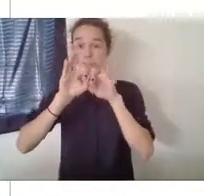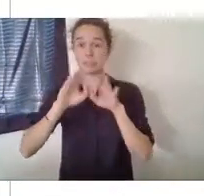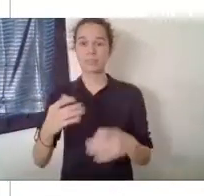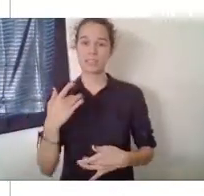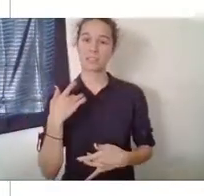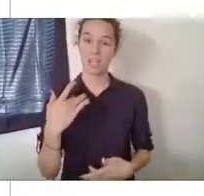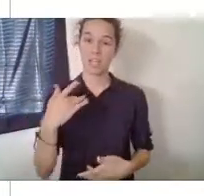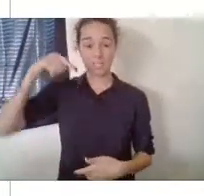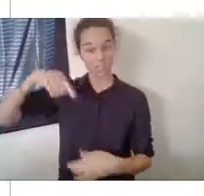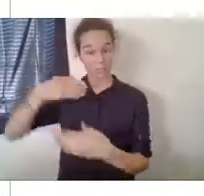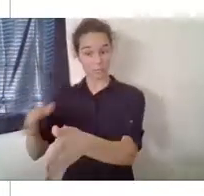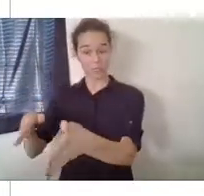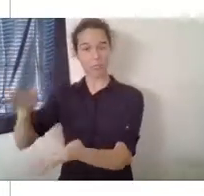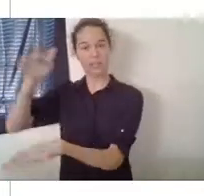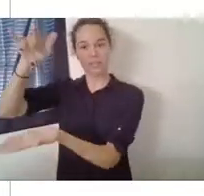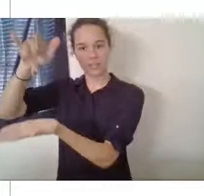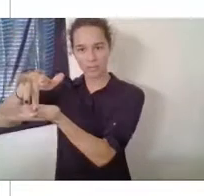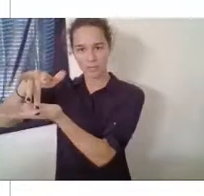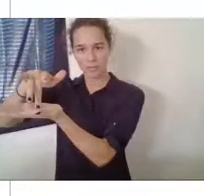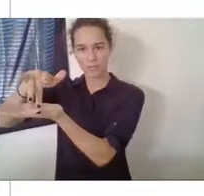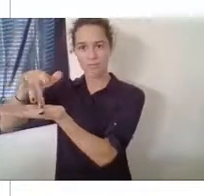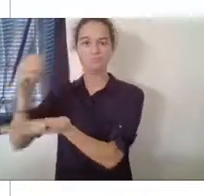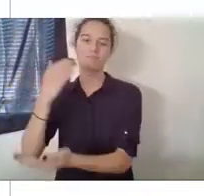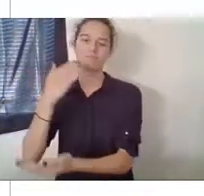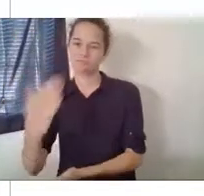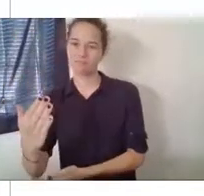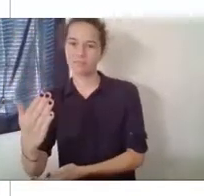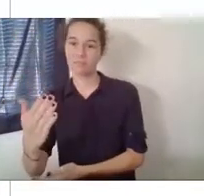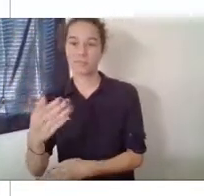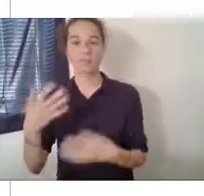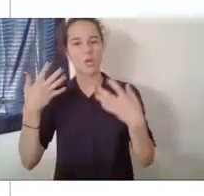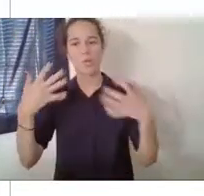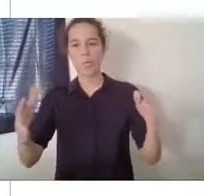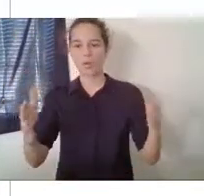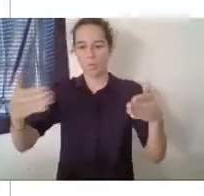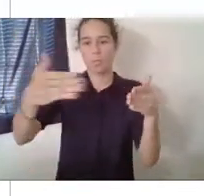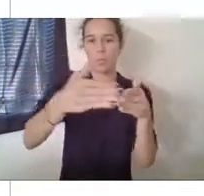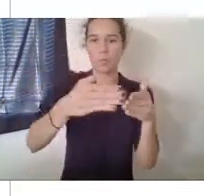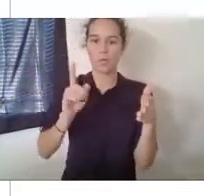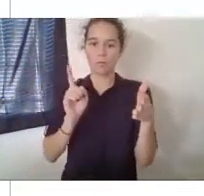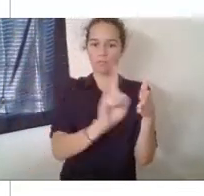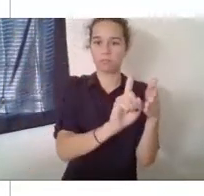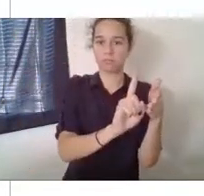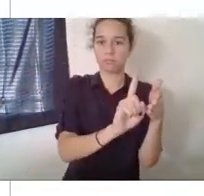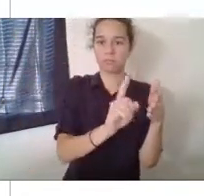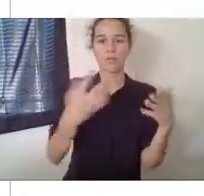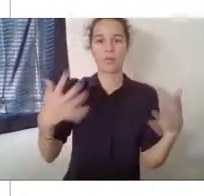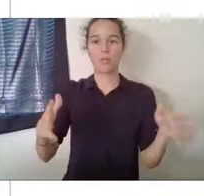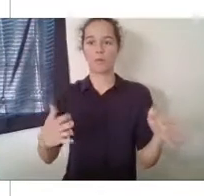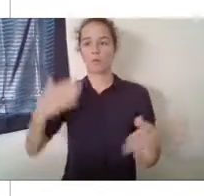want to be is off in the corner cowering, or especially in front of any distractions. And